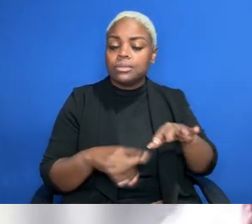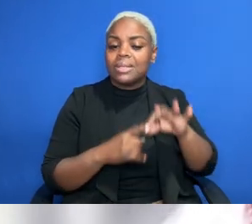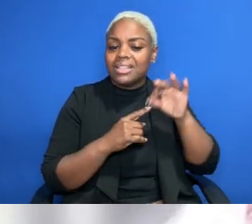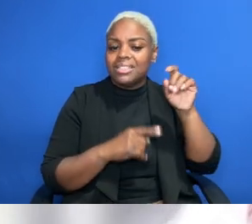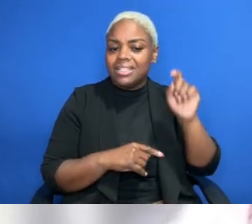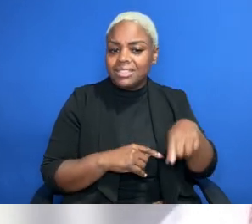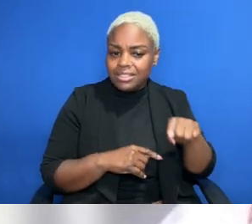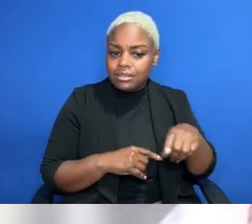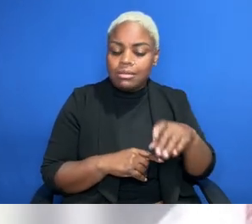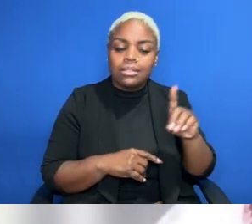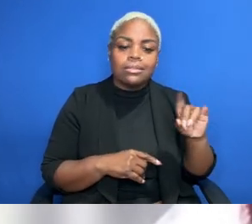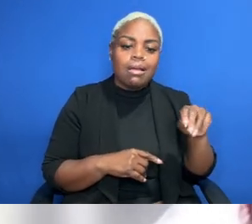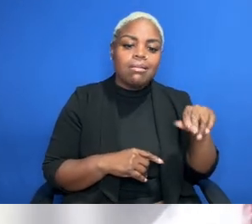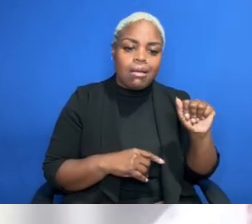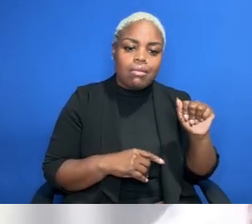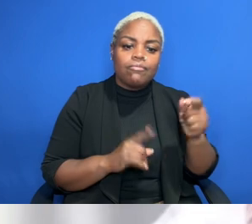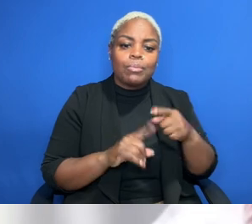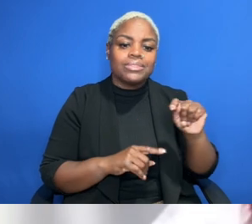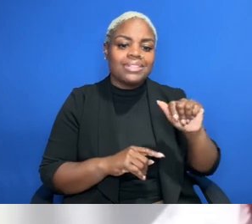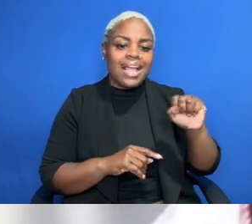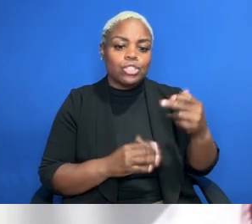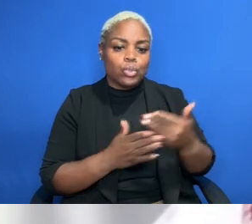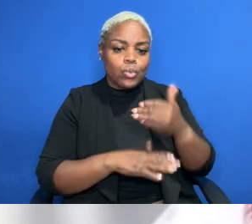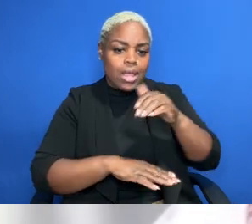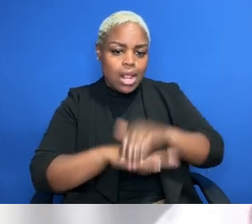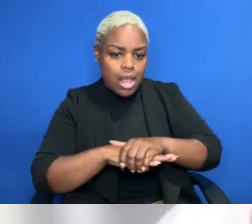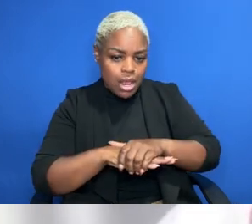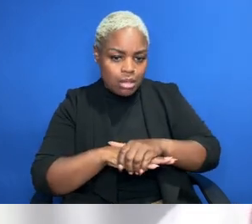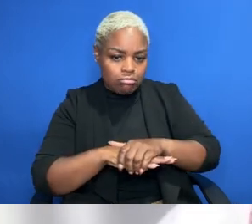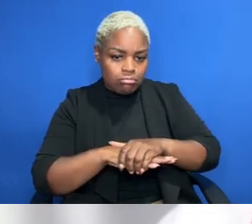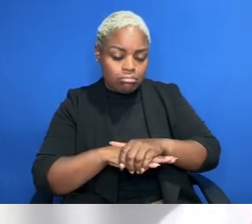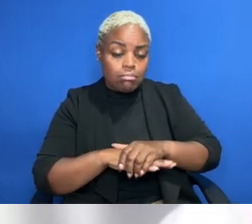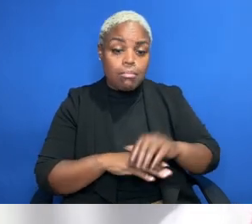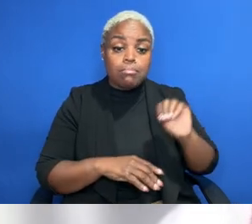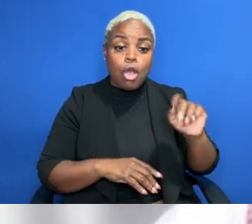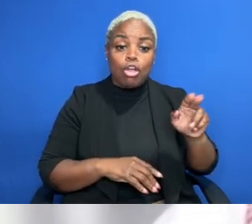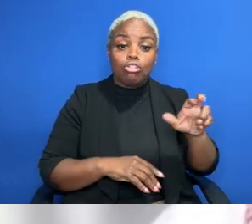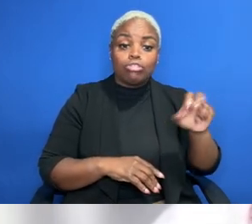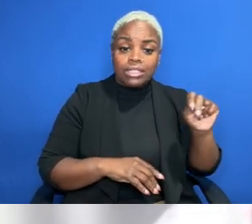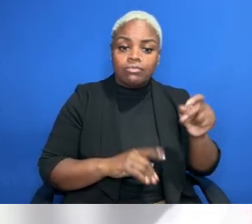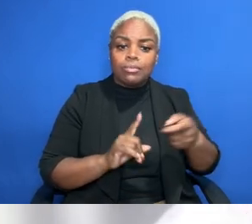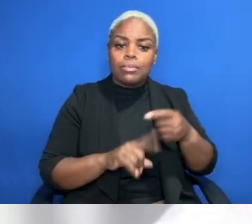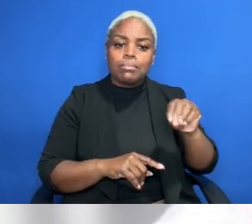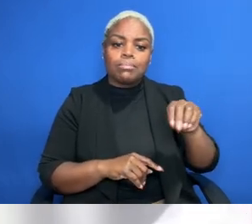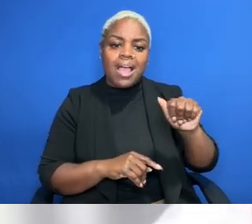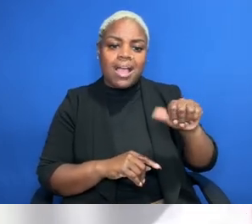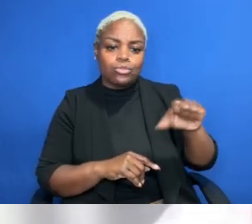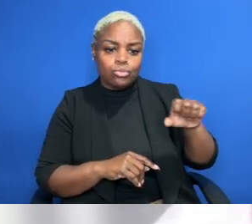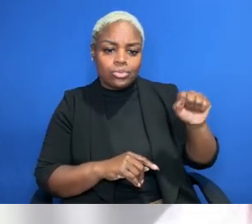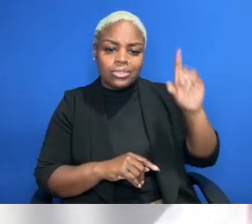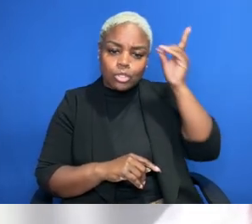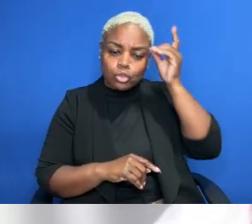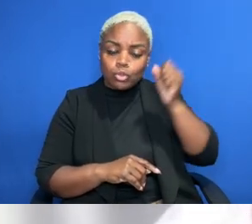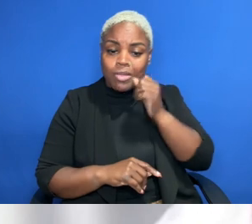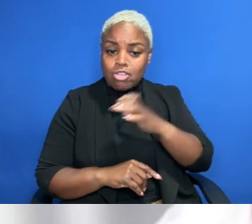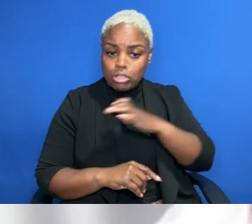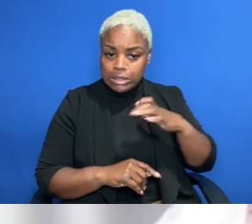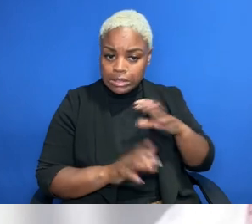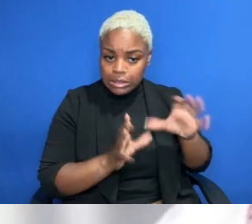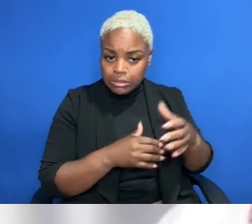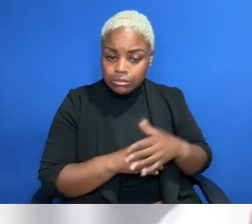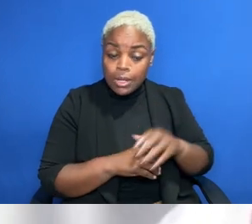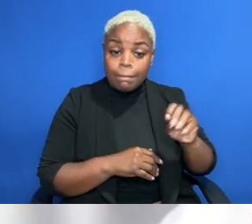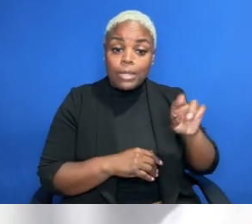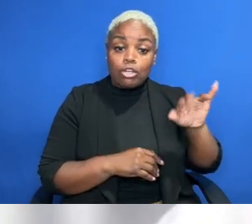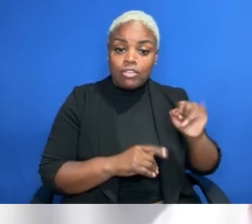for Children with Special Needs, Dina Trinallo from TASH New England, Maureen Gallagher from the Massachusetts Down